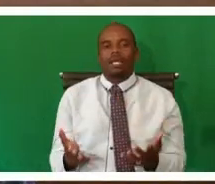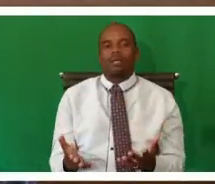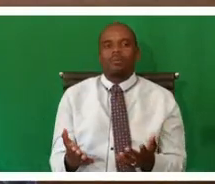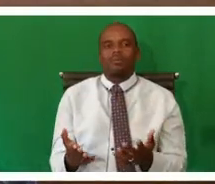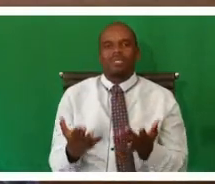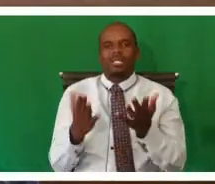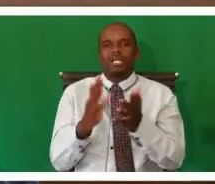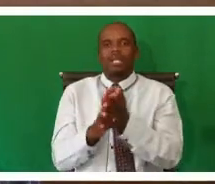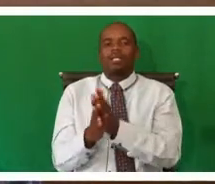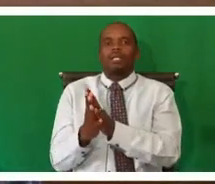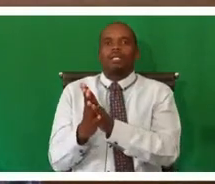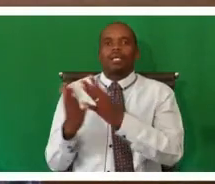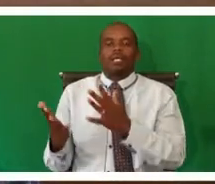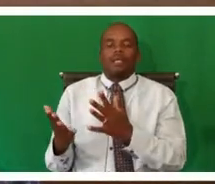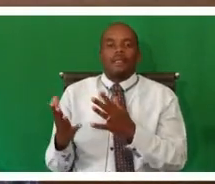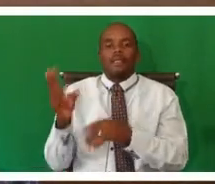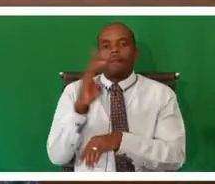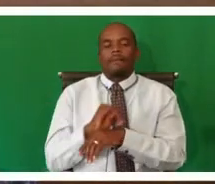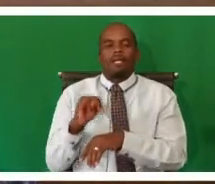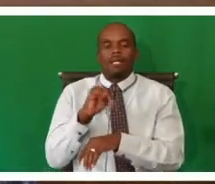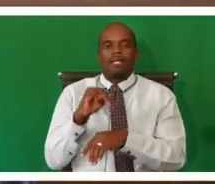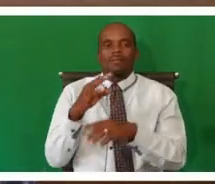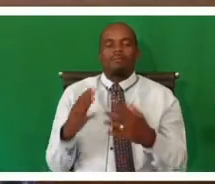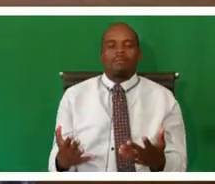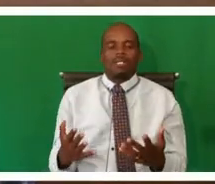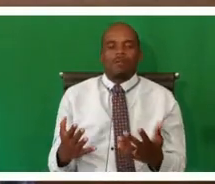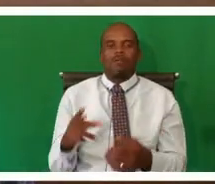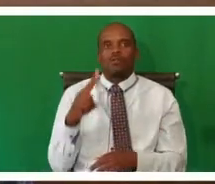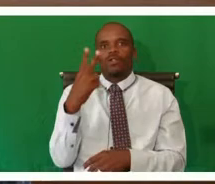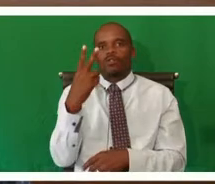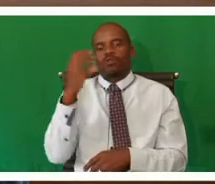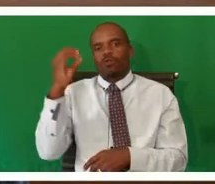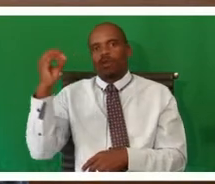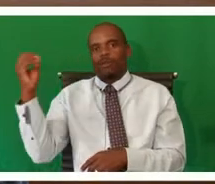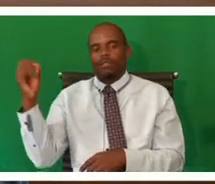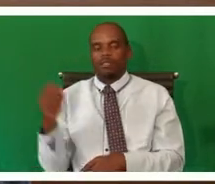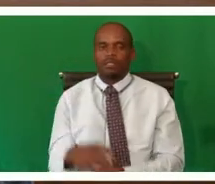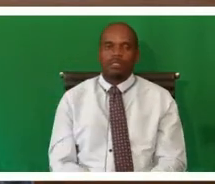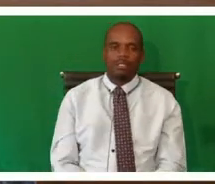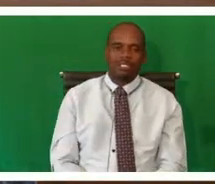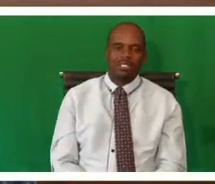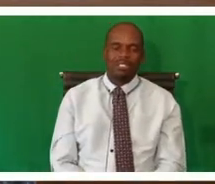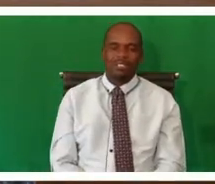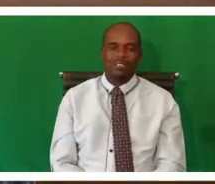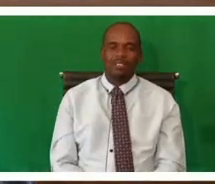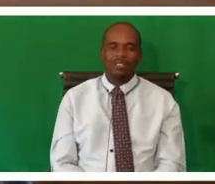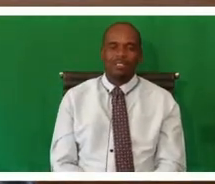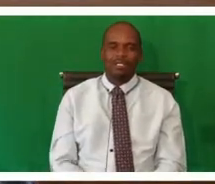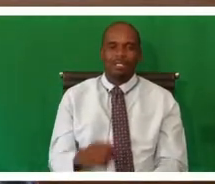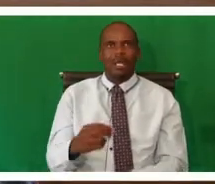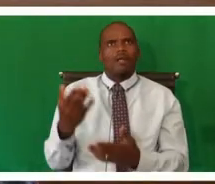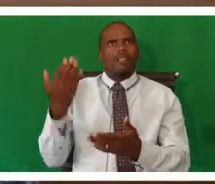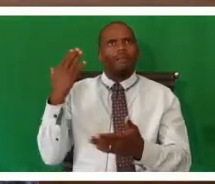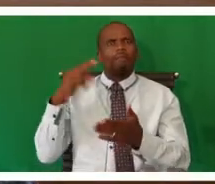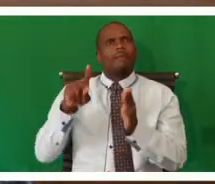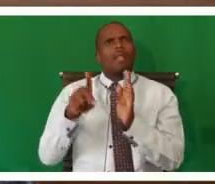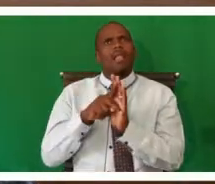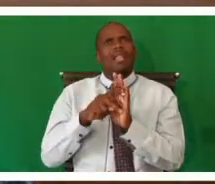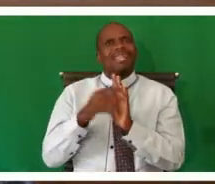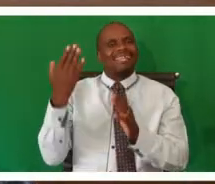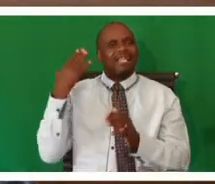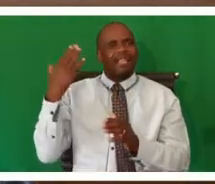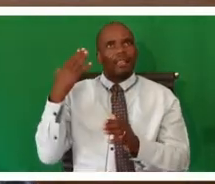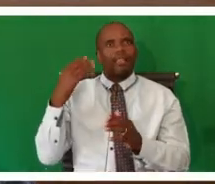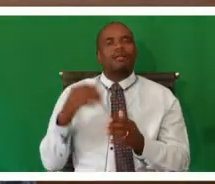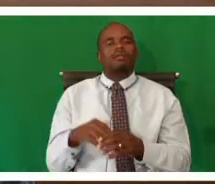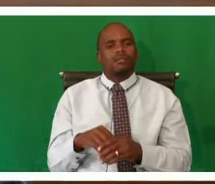Act 57 of 2000. As I previously pledged that we will use